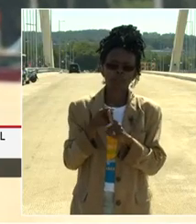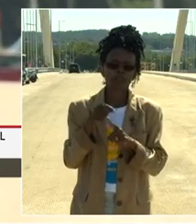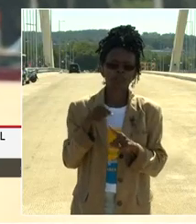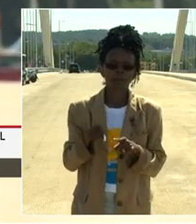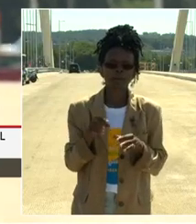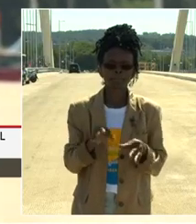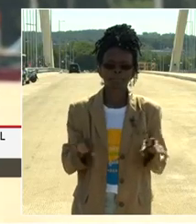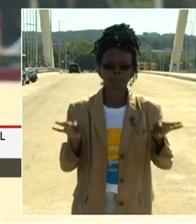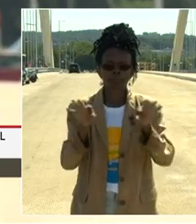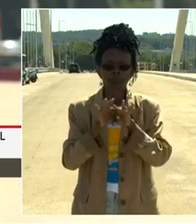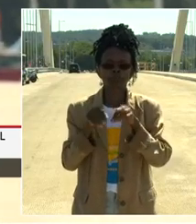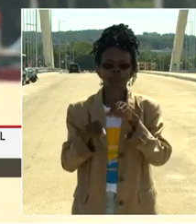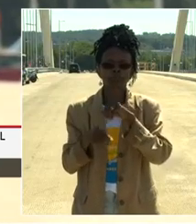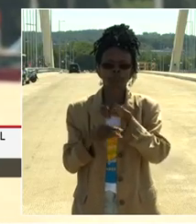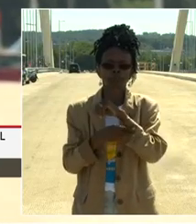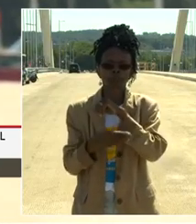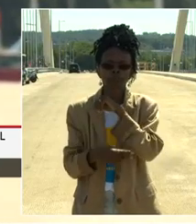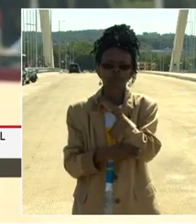Memorial Bridge.